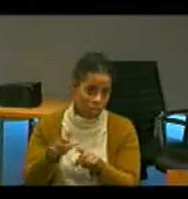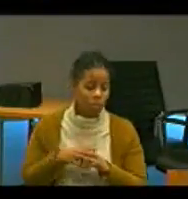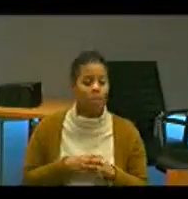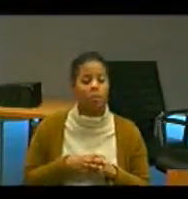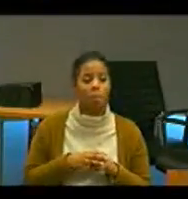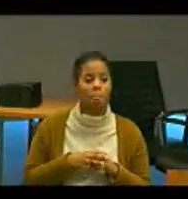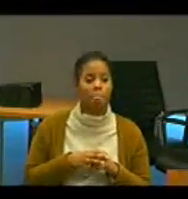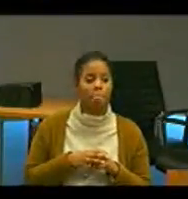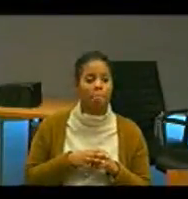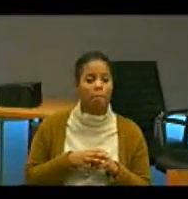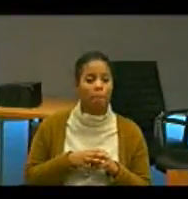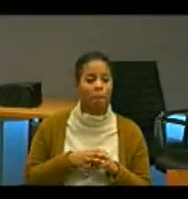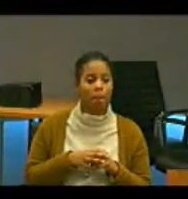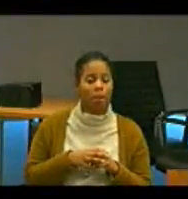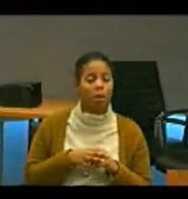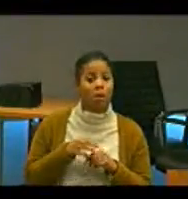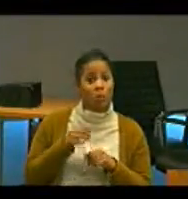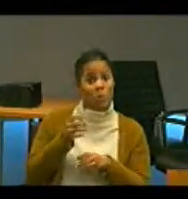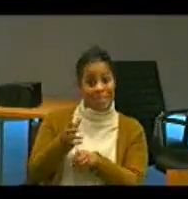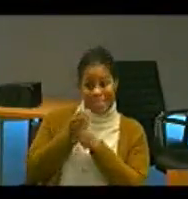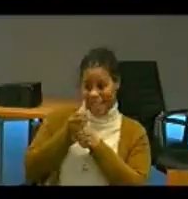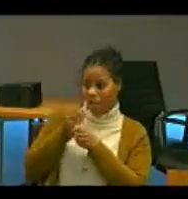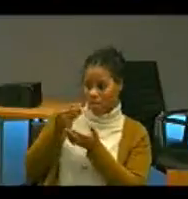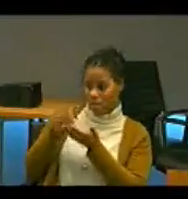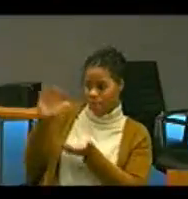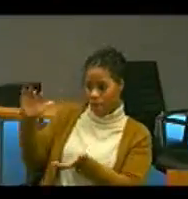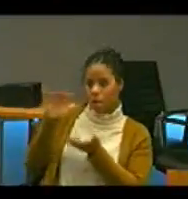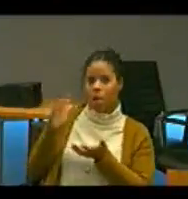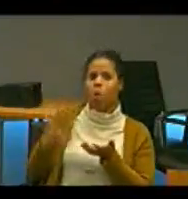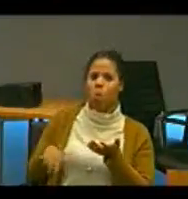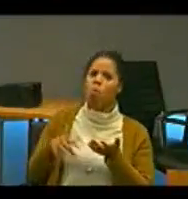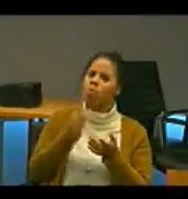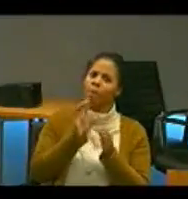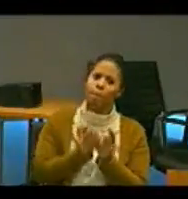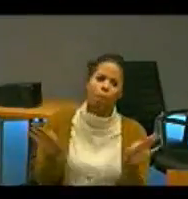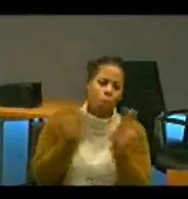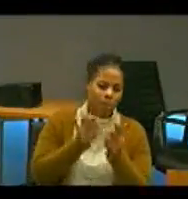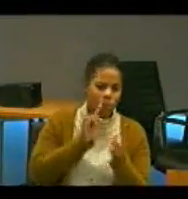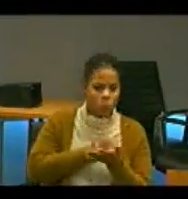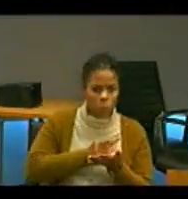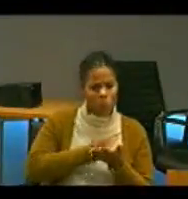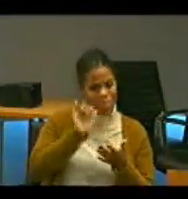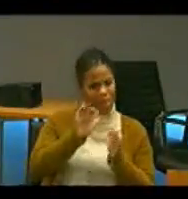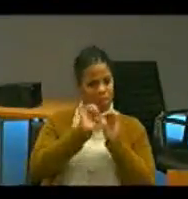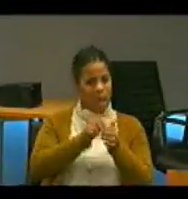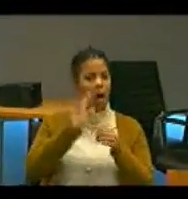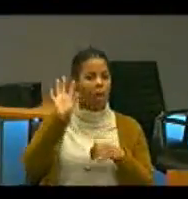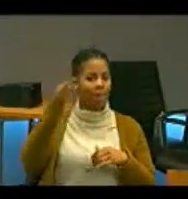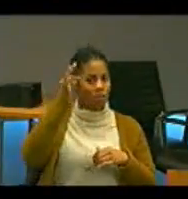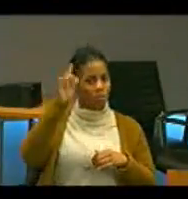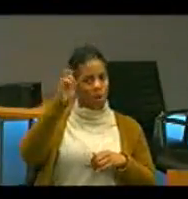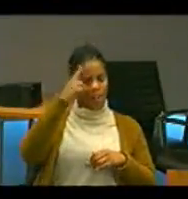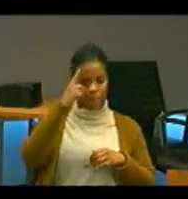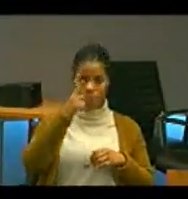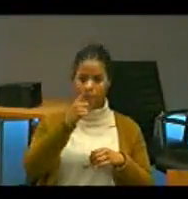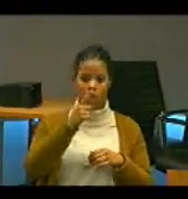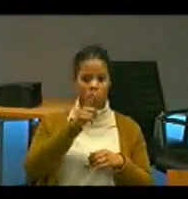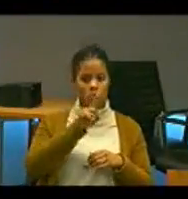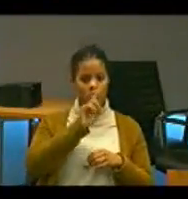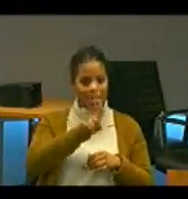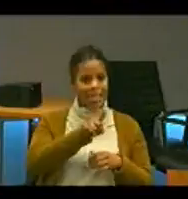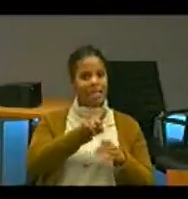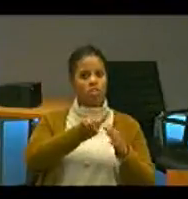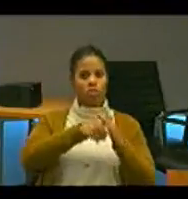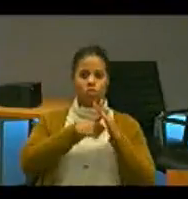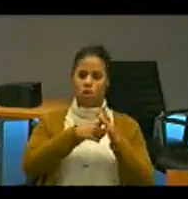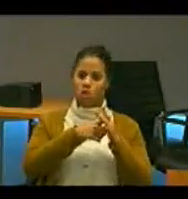been incredibly important to schools. It's one of the major ways in which the federal government engaged in this area. And so